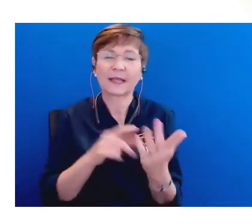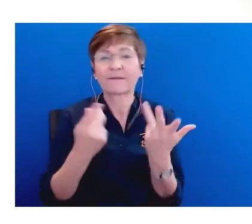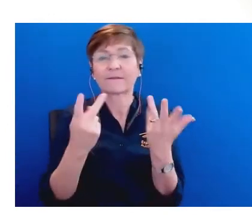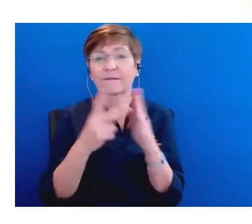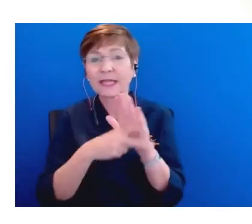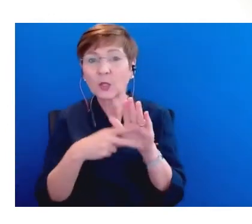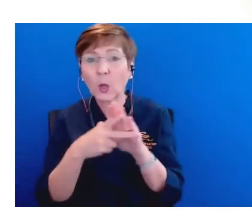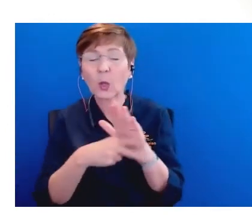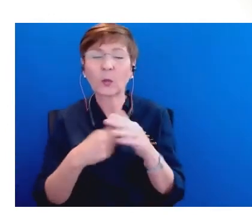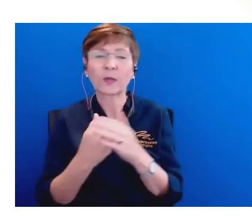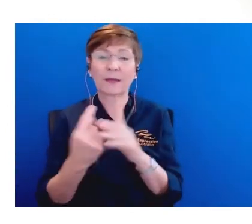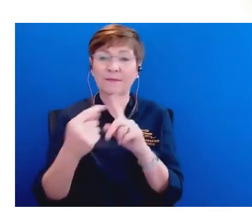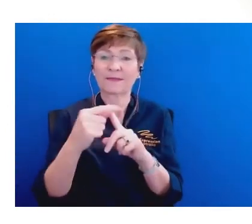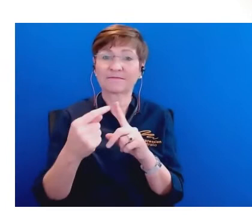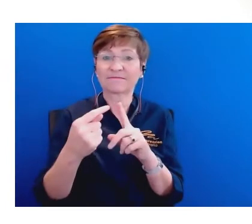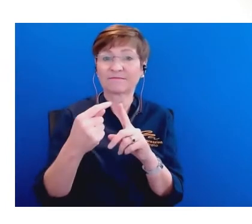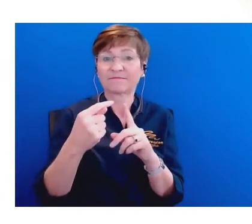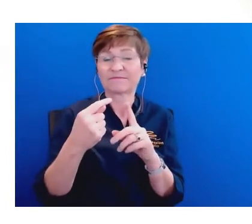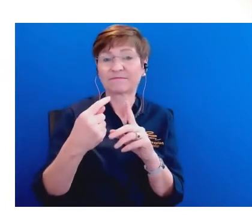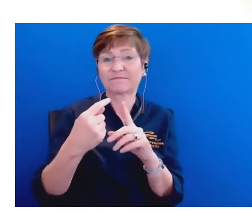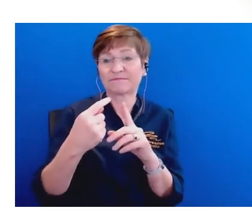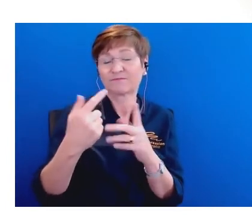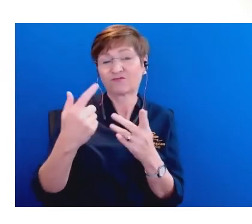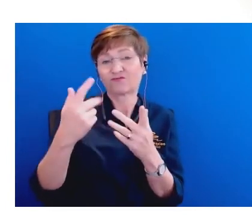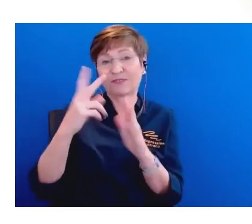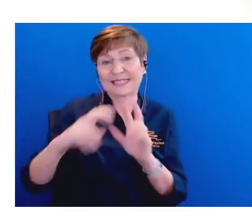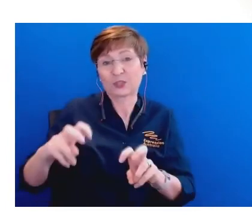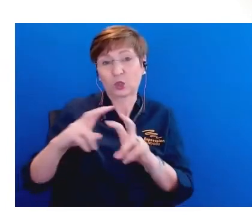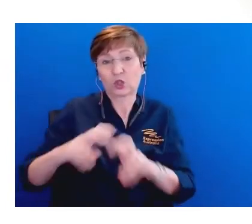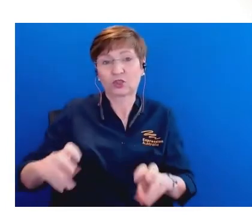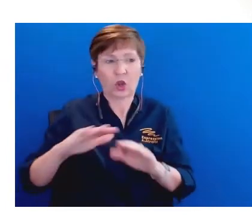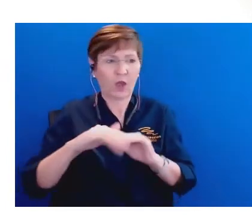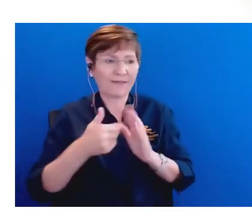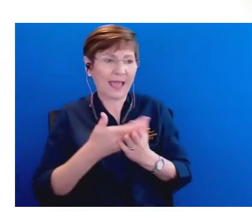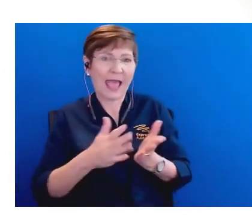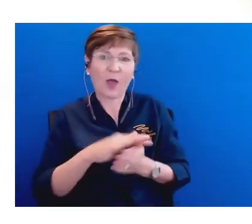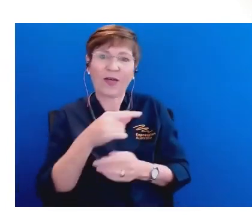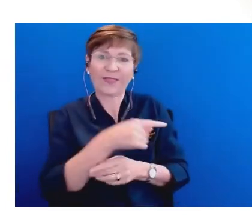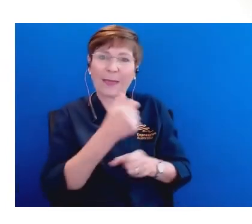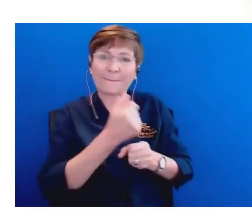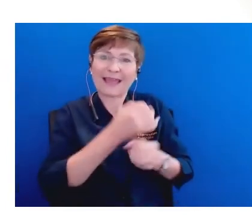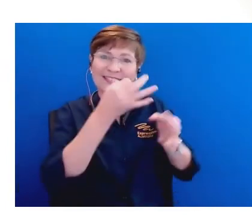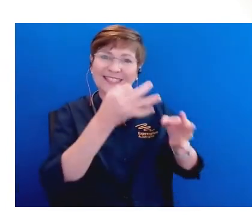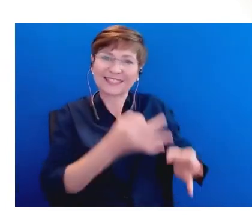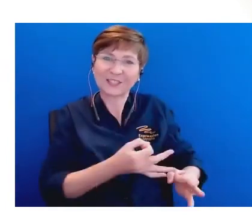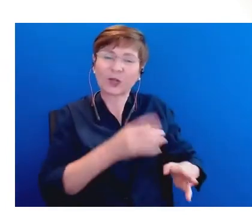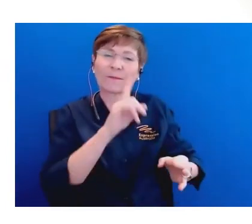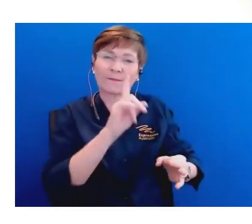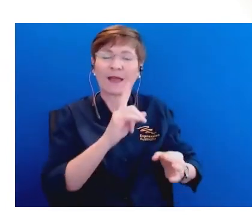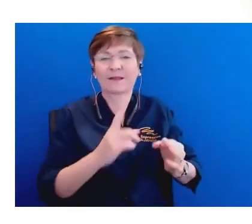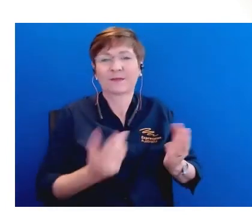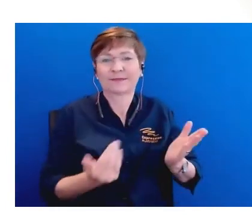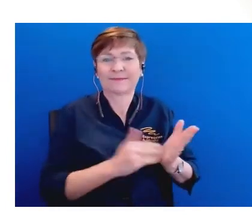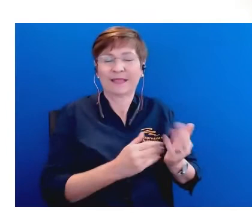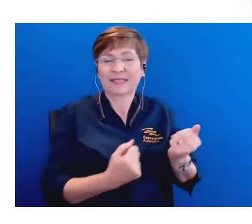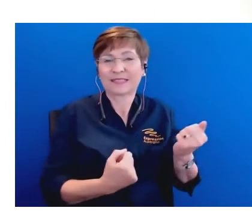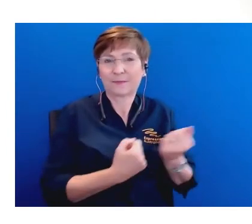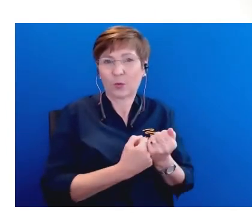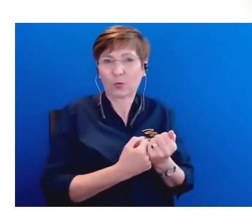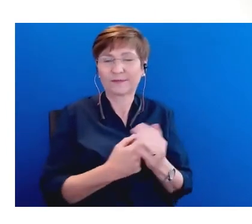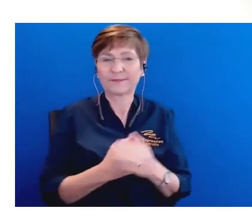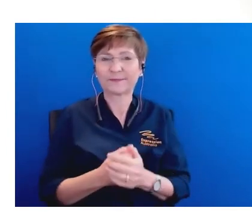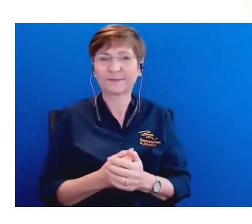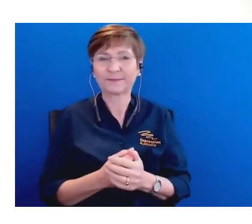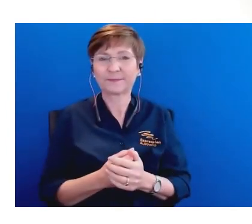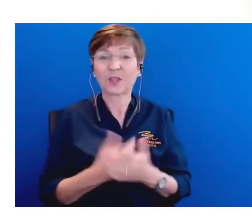previous research on models of supported decision making. And so the purpose of analysing the